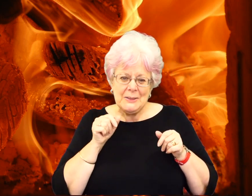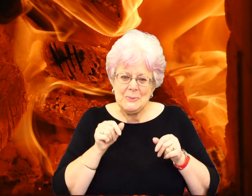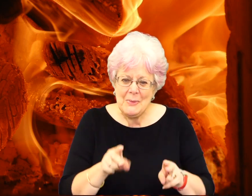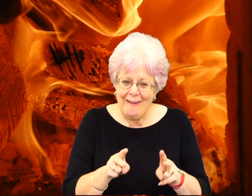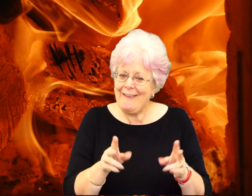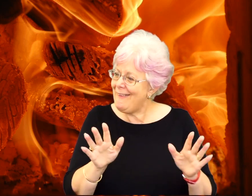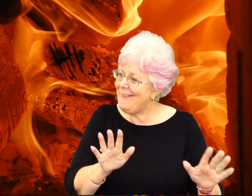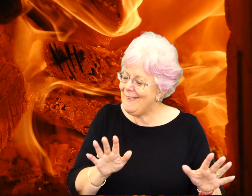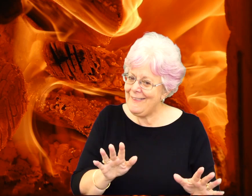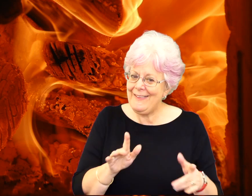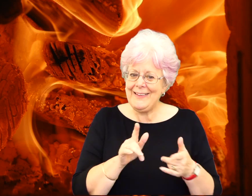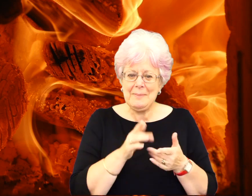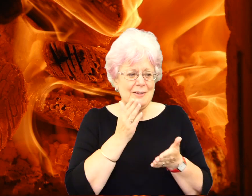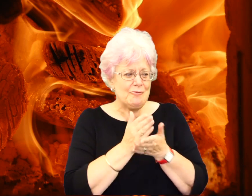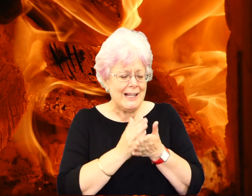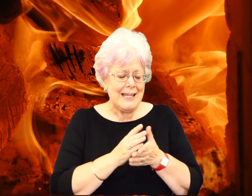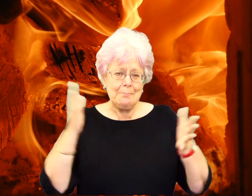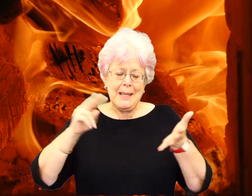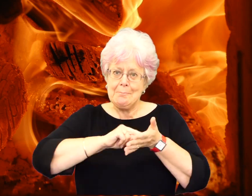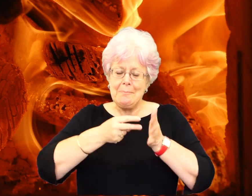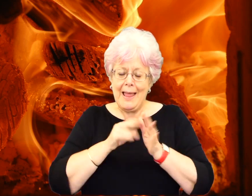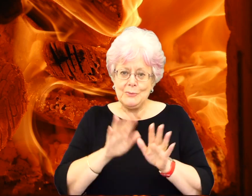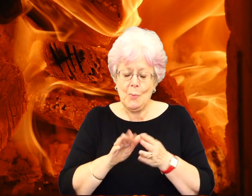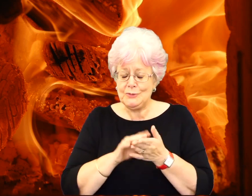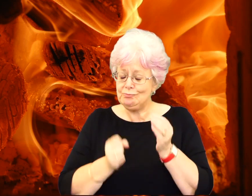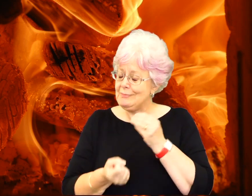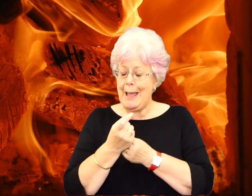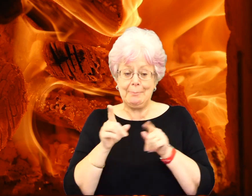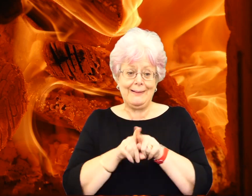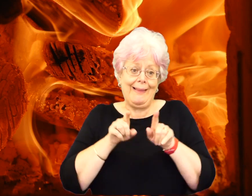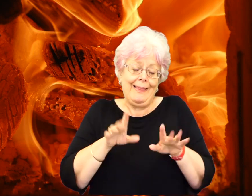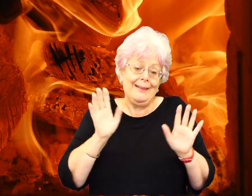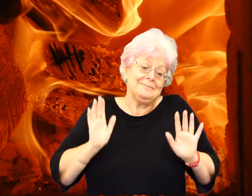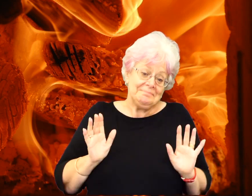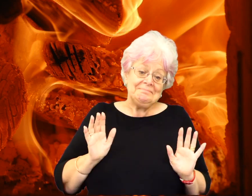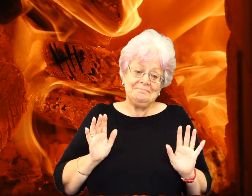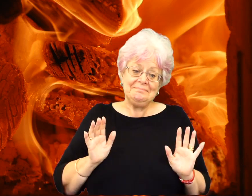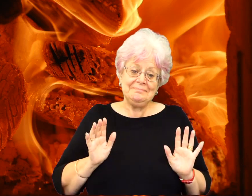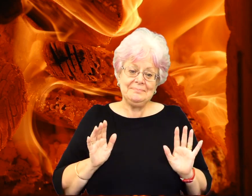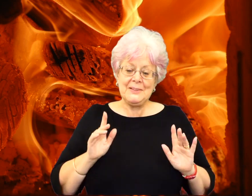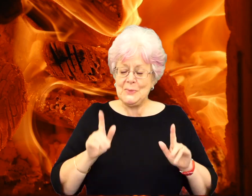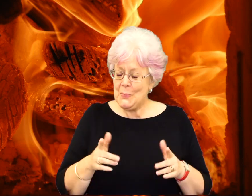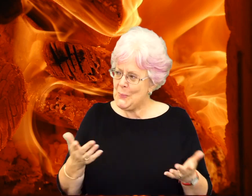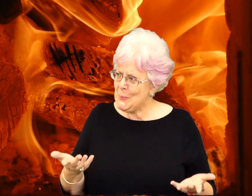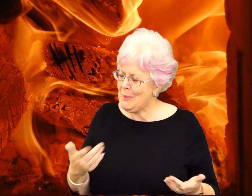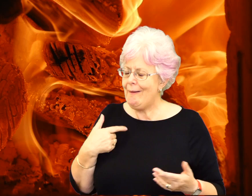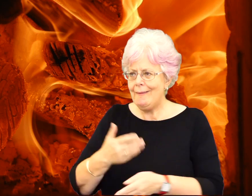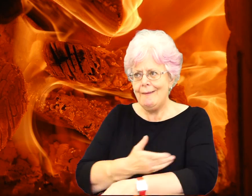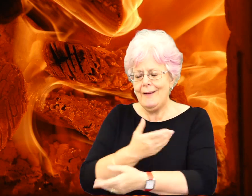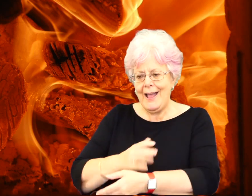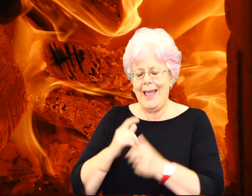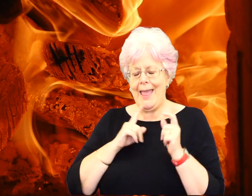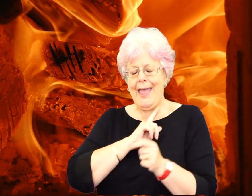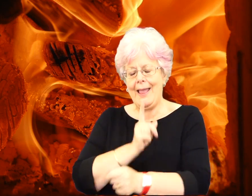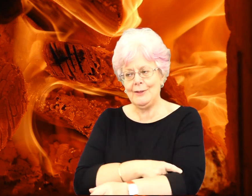it. That's sort of what's happened. It wasn't really a big plan. No. But it just sort of happened. And the vitality of